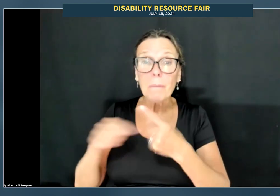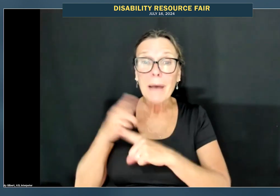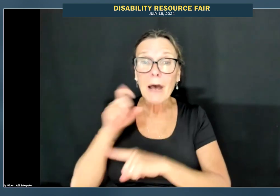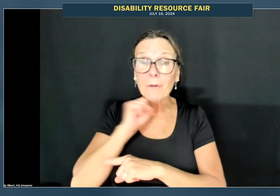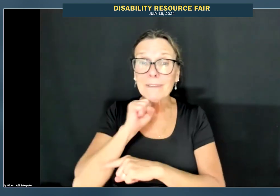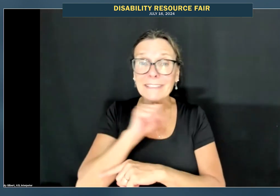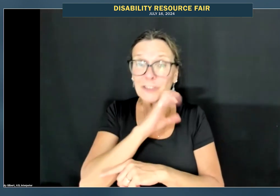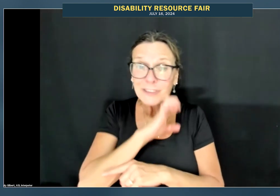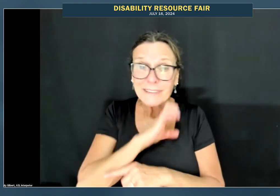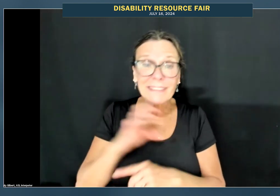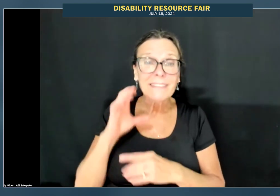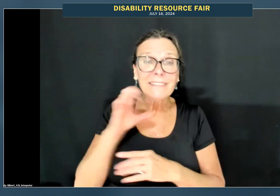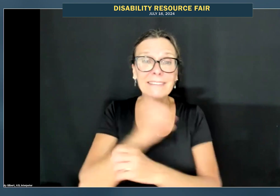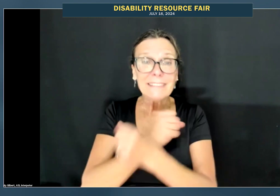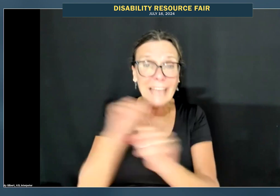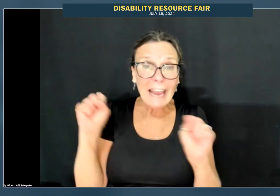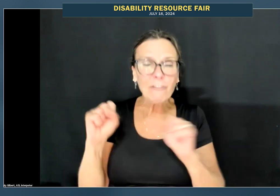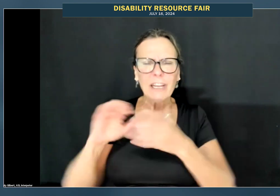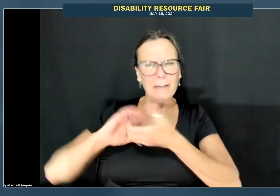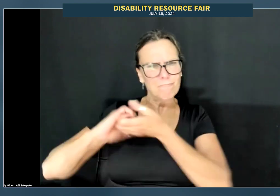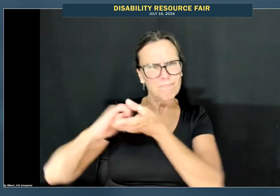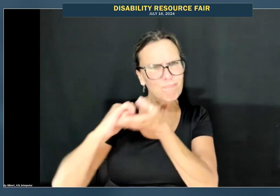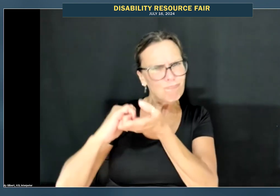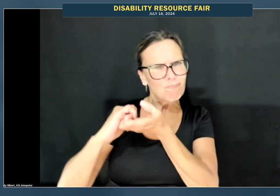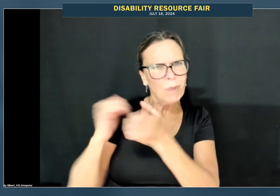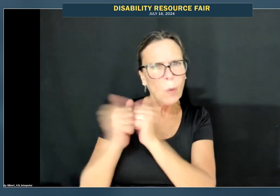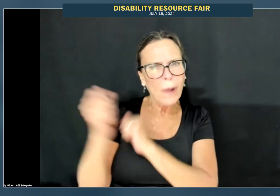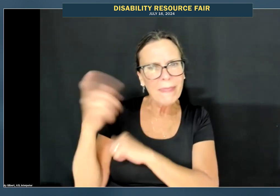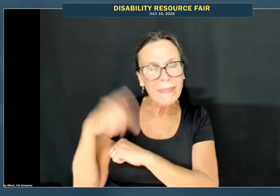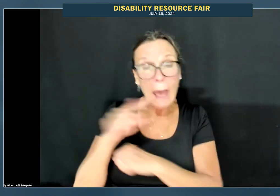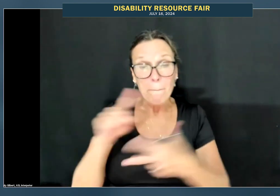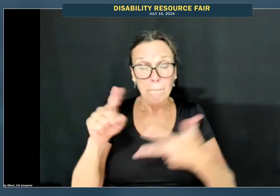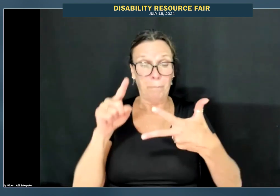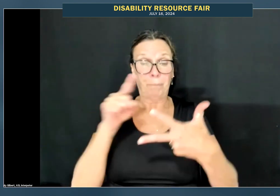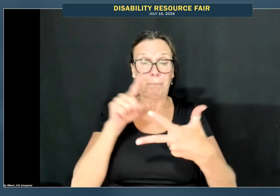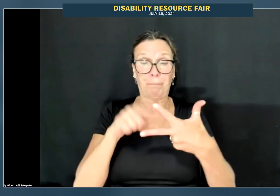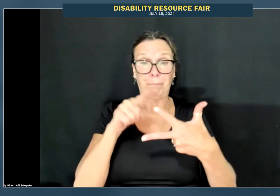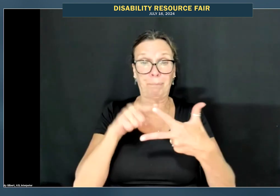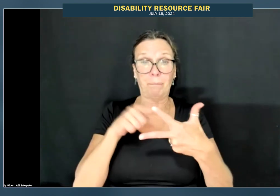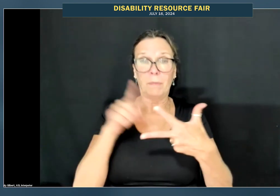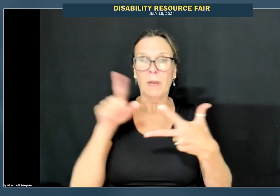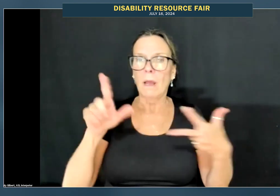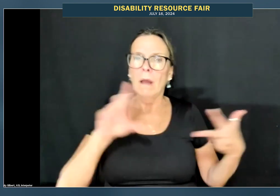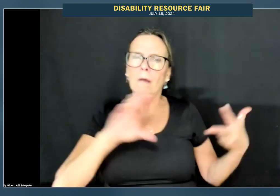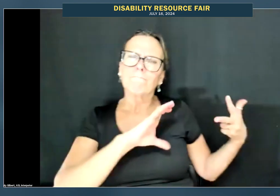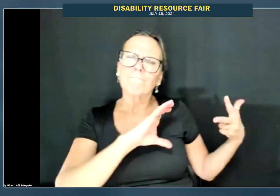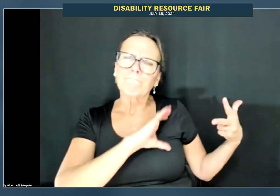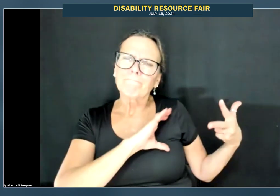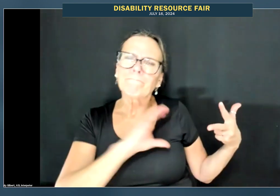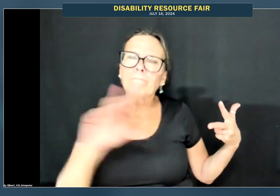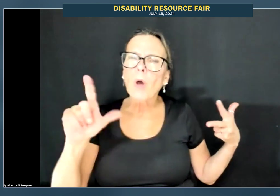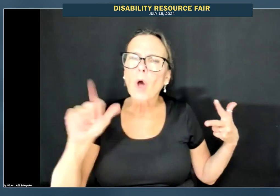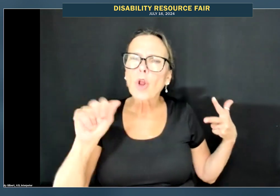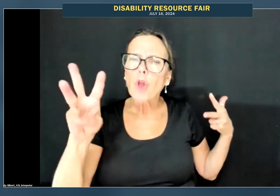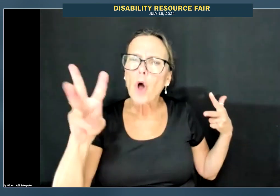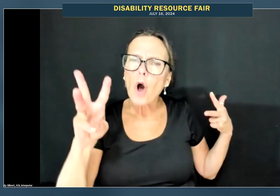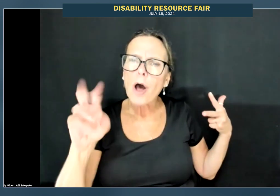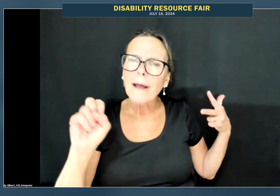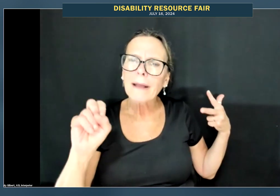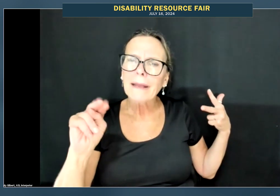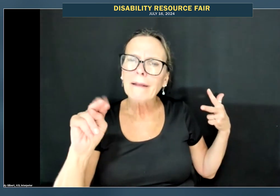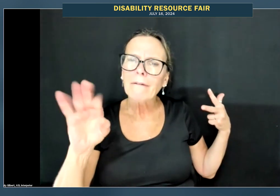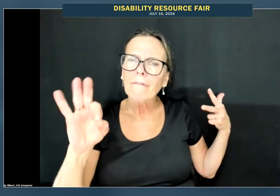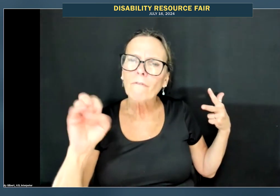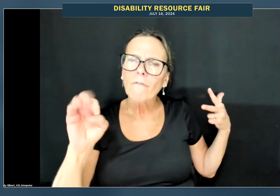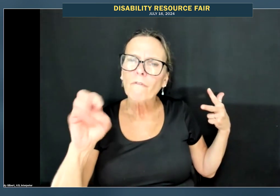and it's been a very good partnership with them. The other side of the triangle would be your law enforcement component, which in our area is your